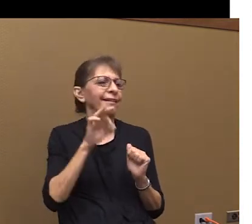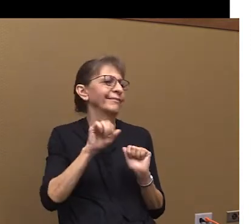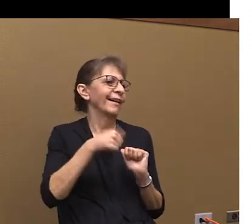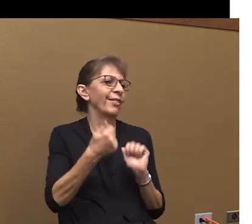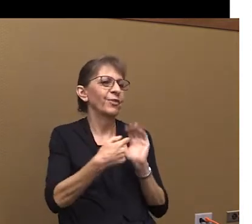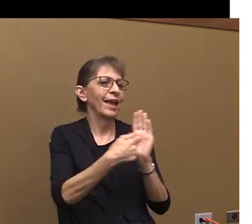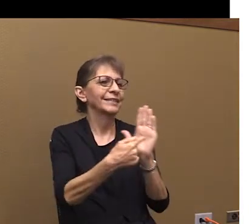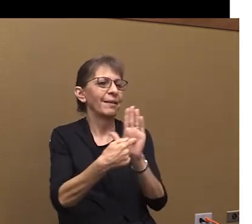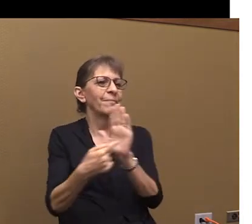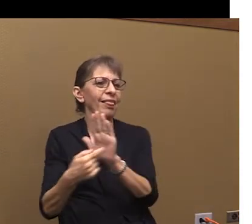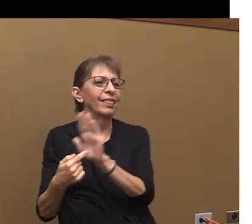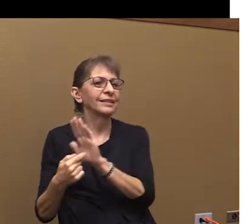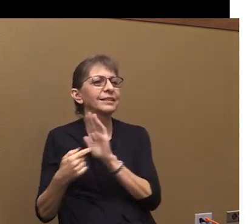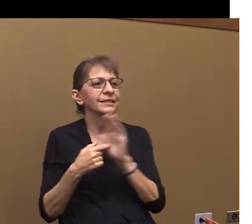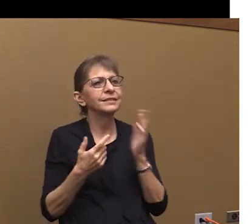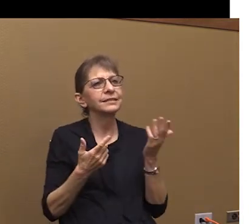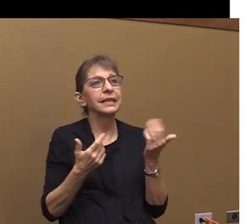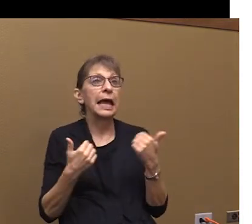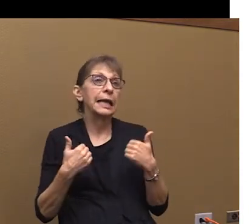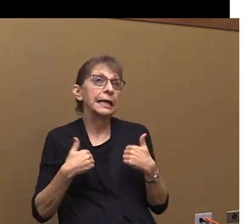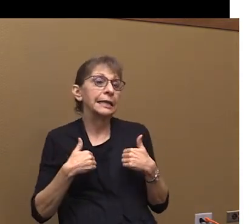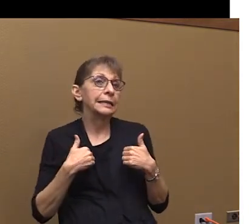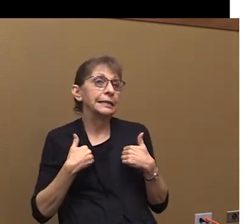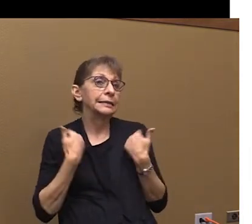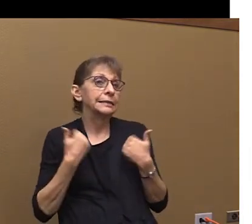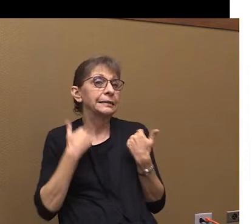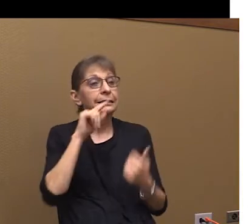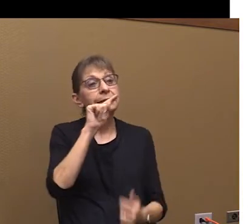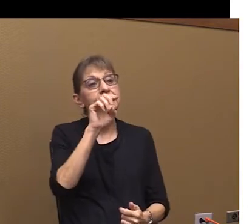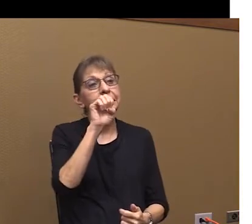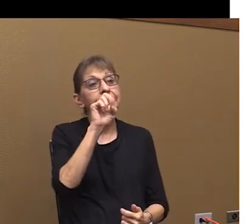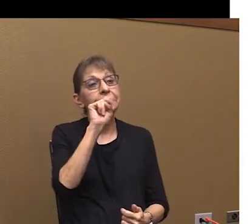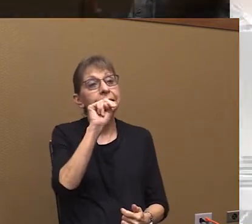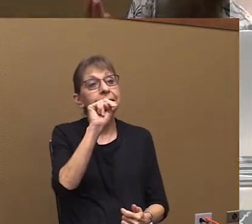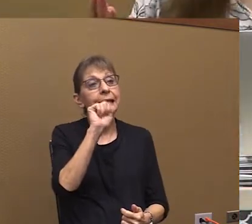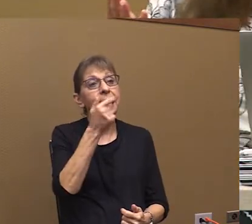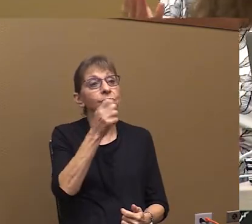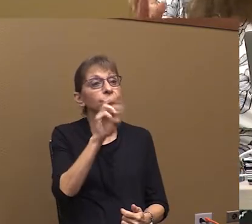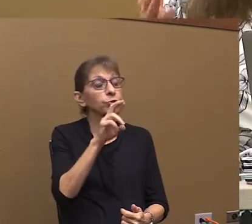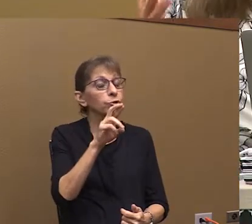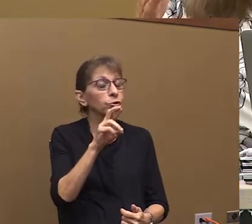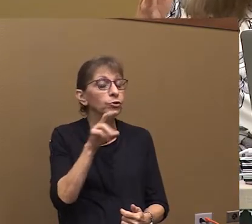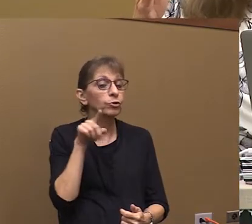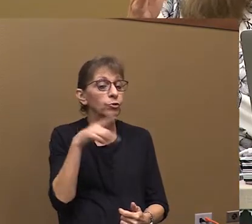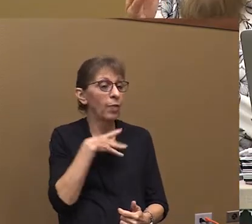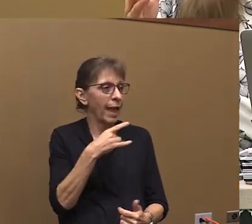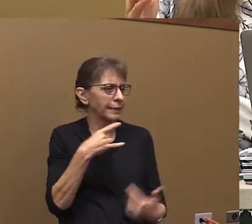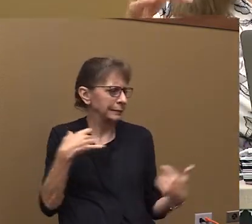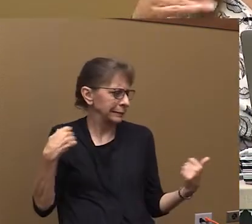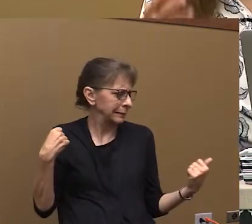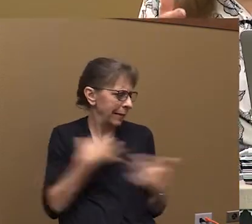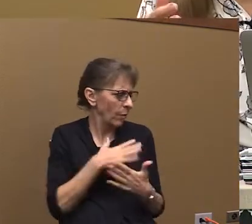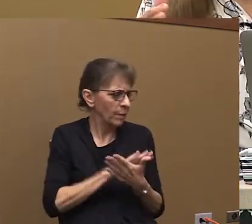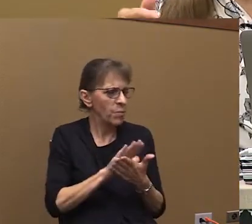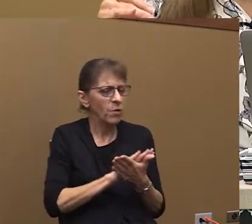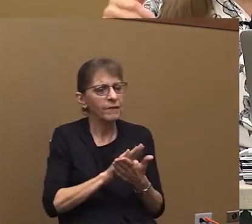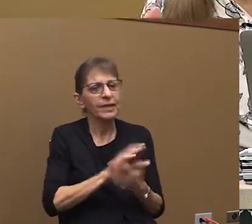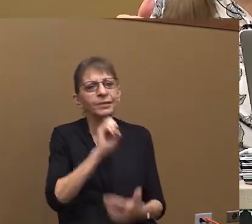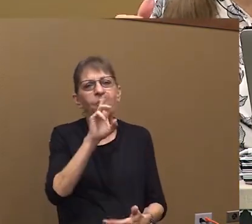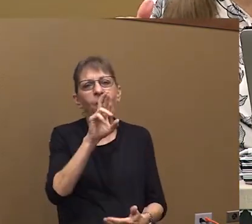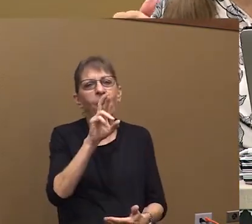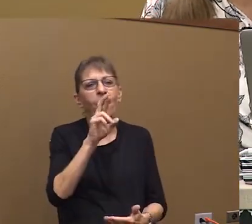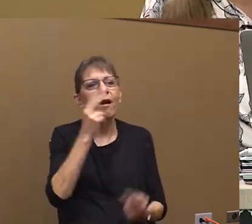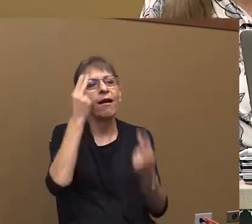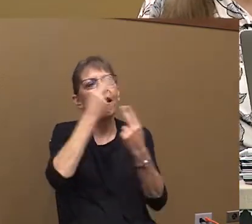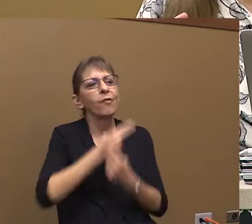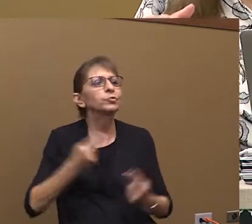or a house? When you can think of other examples, if you're a teenager,